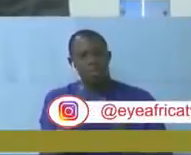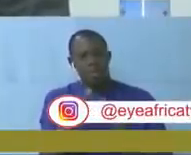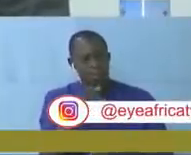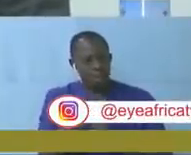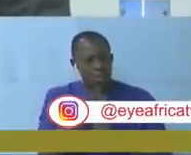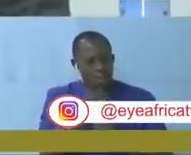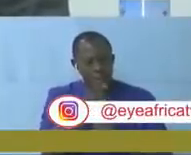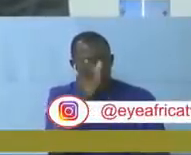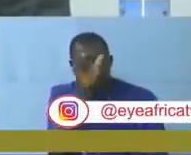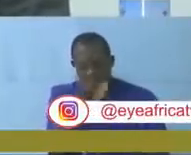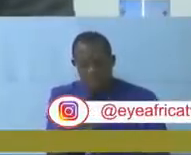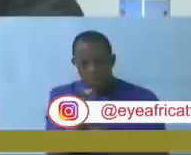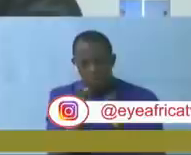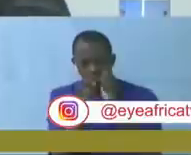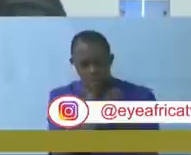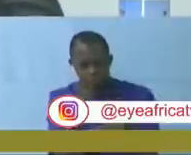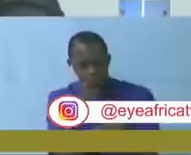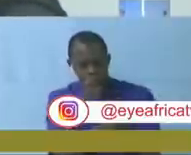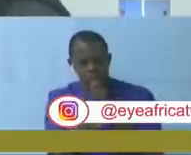dictatorship.